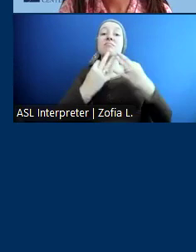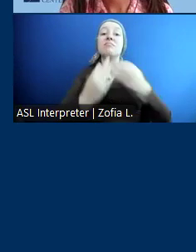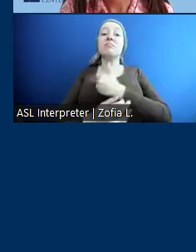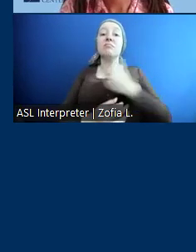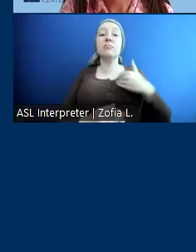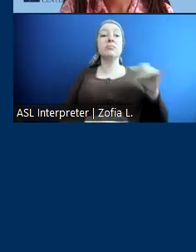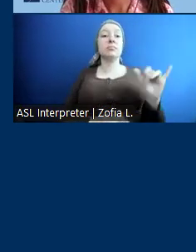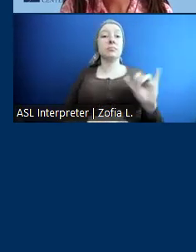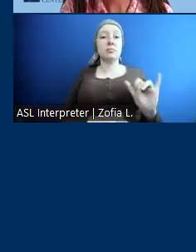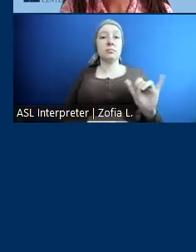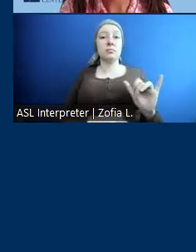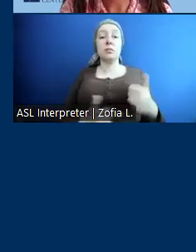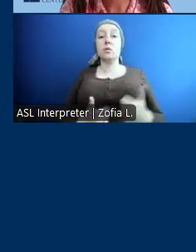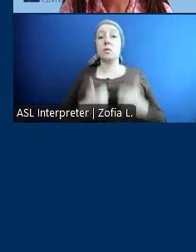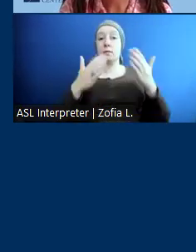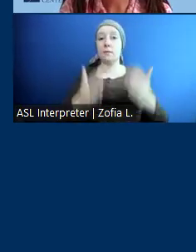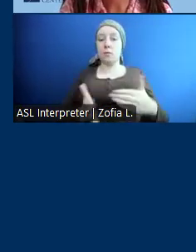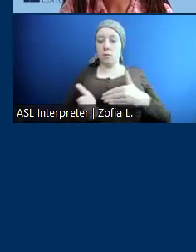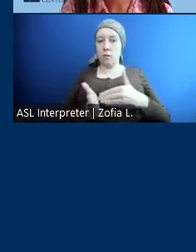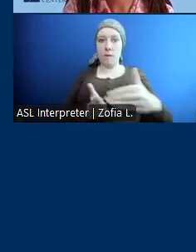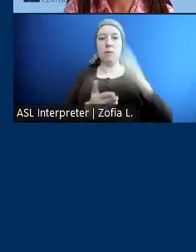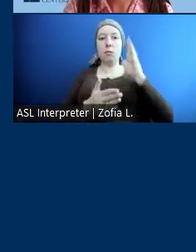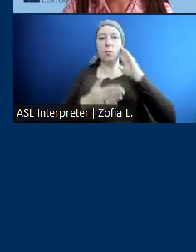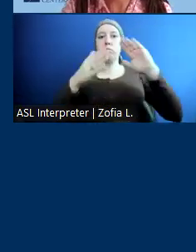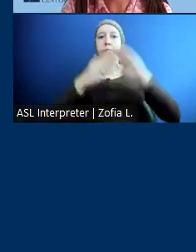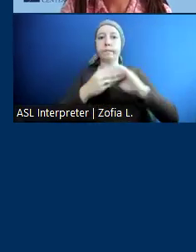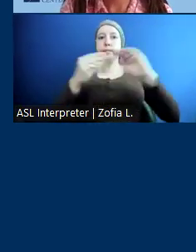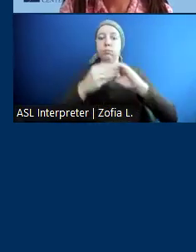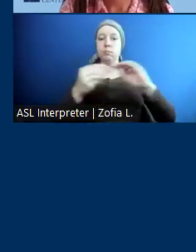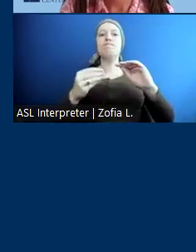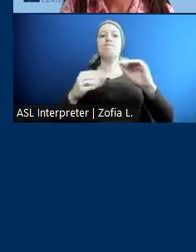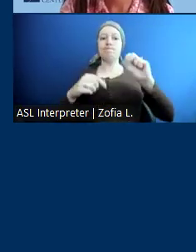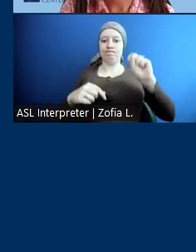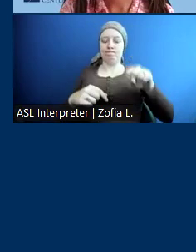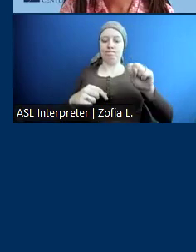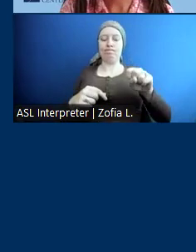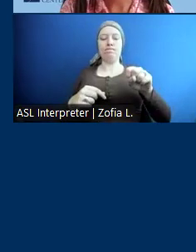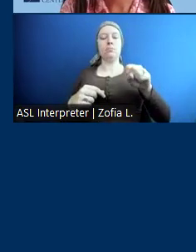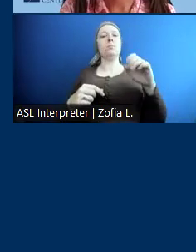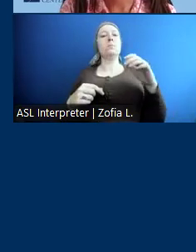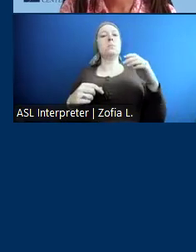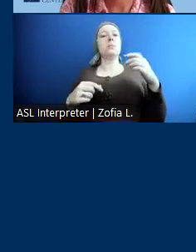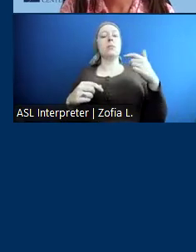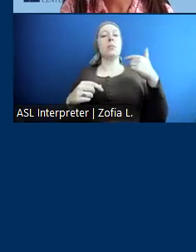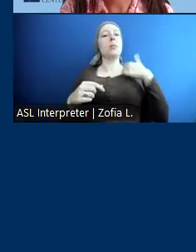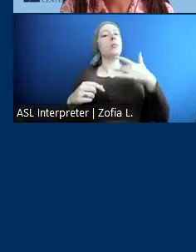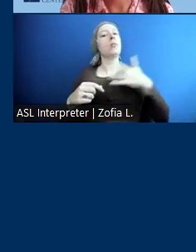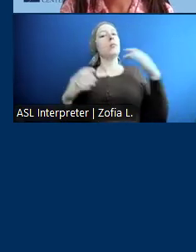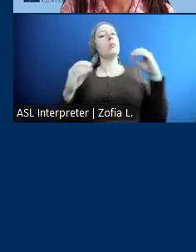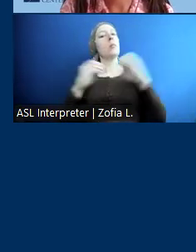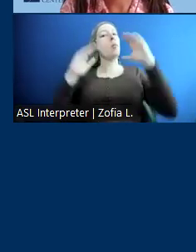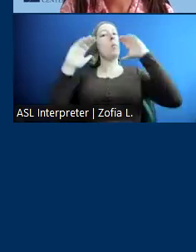well. Survivors have often expressed to us that they have more hope